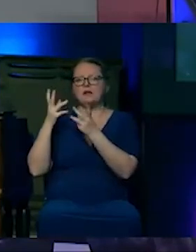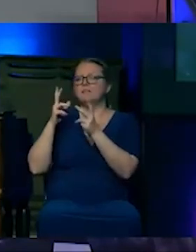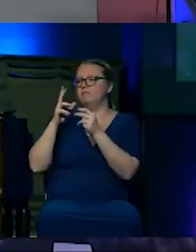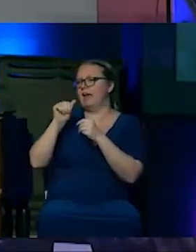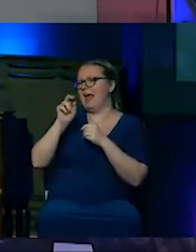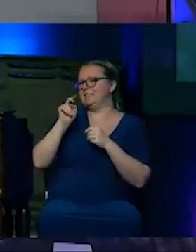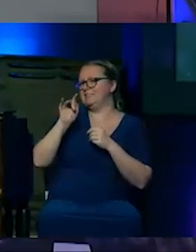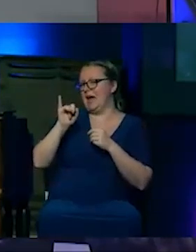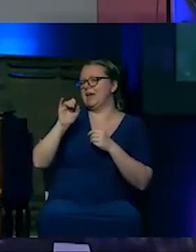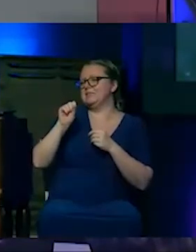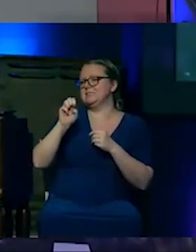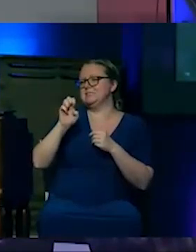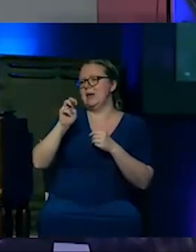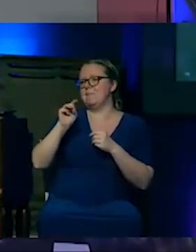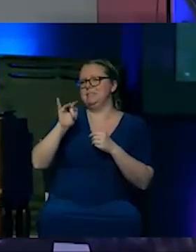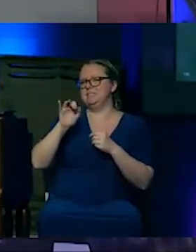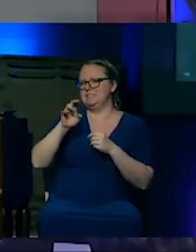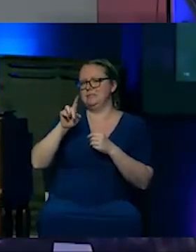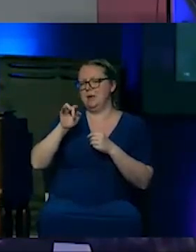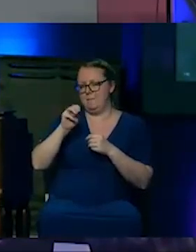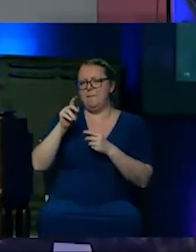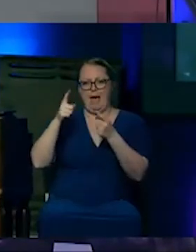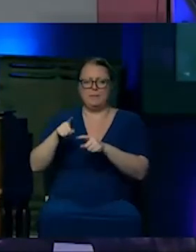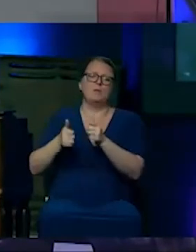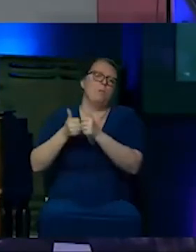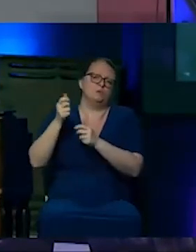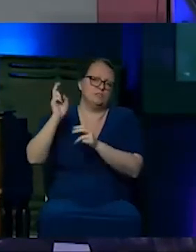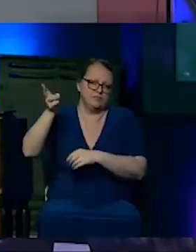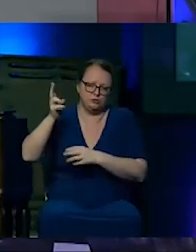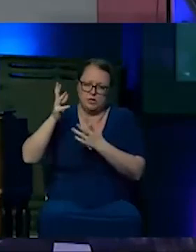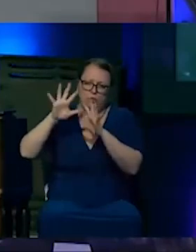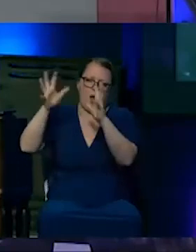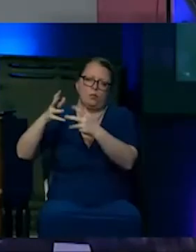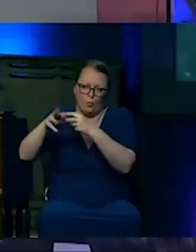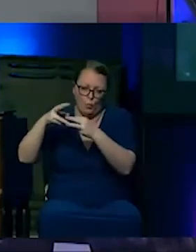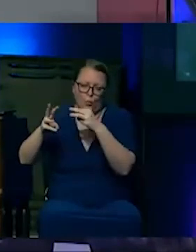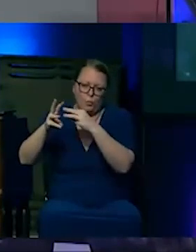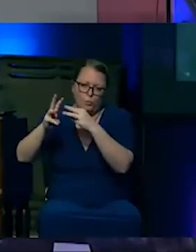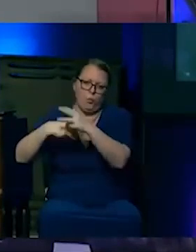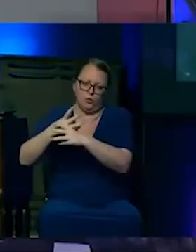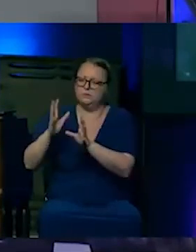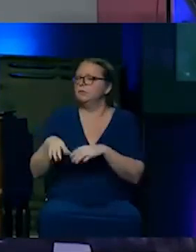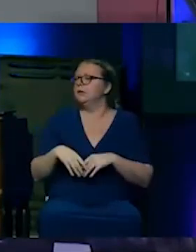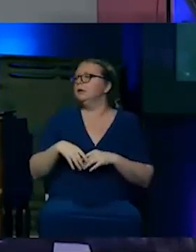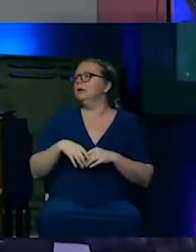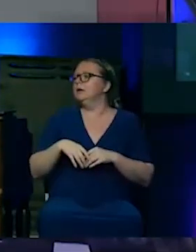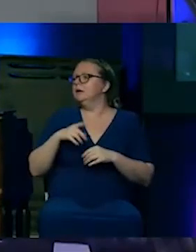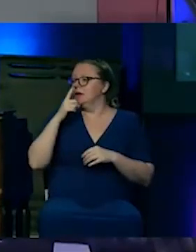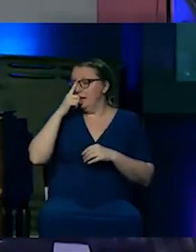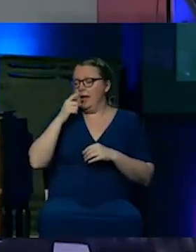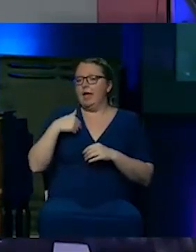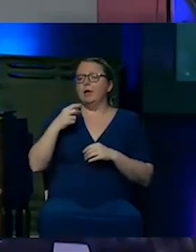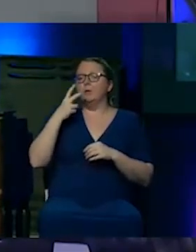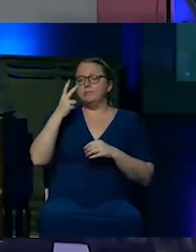anti-Semitism happening. I mean, there's a lot of anti-Semitism happening in the world for most of history, but especially, you know, we see the Inquisition as a huge part